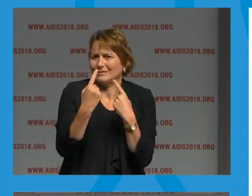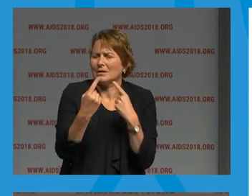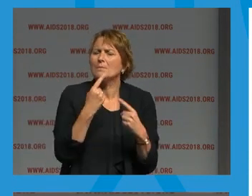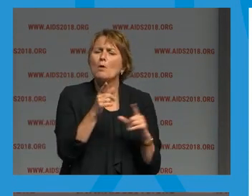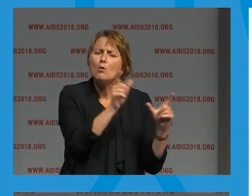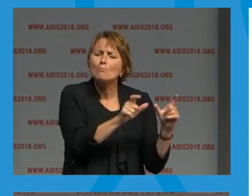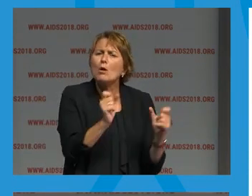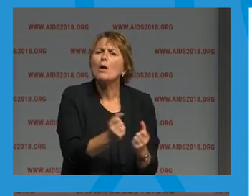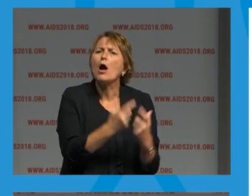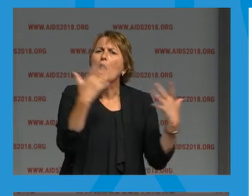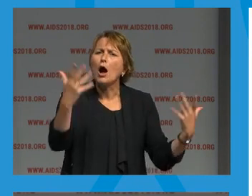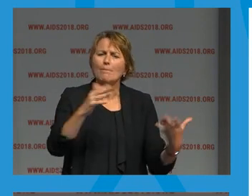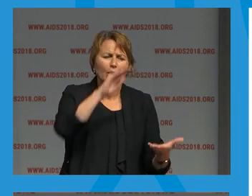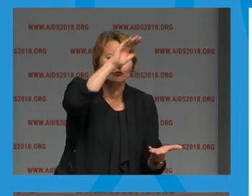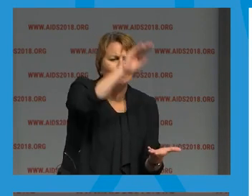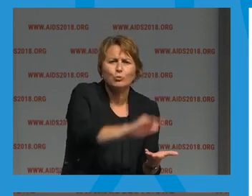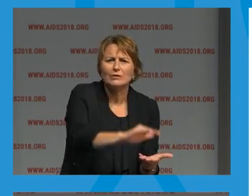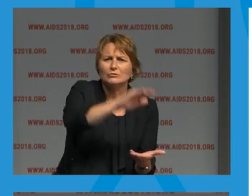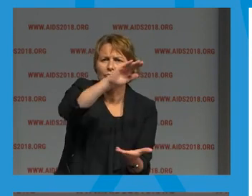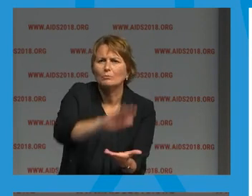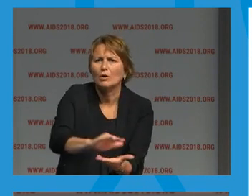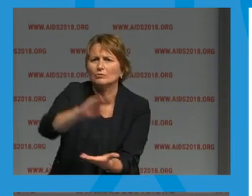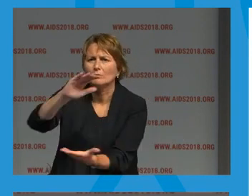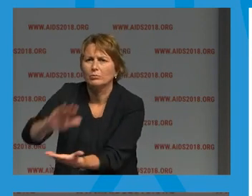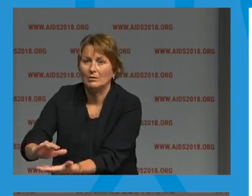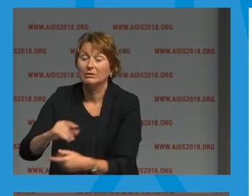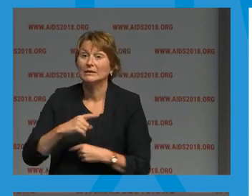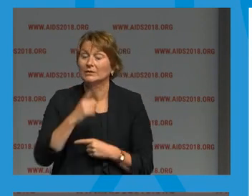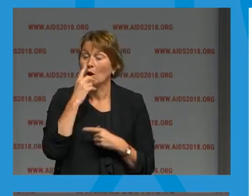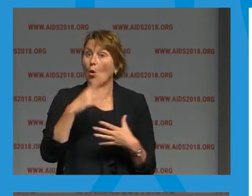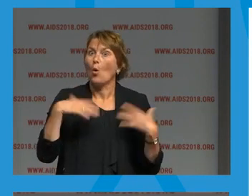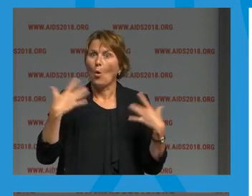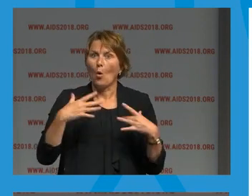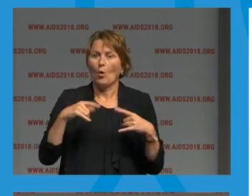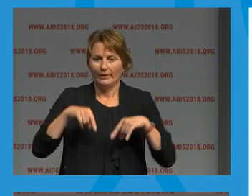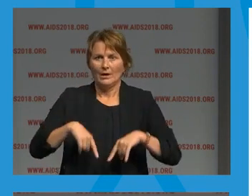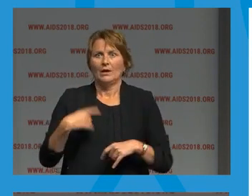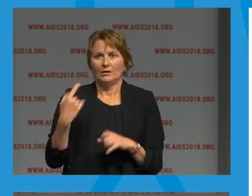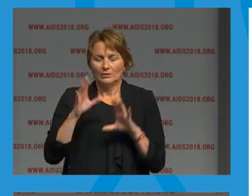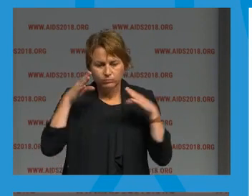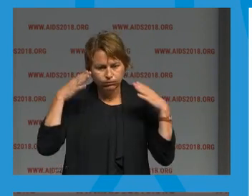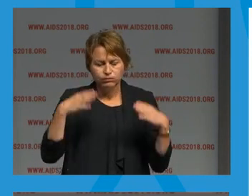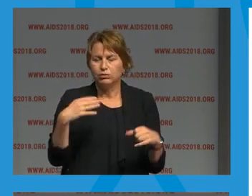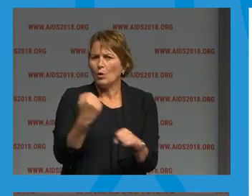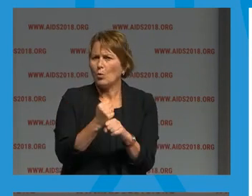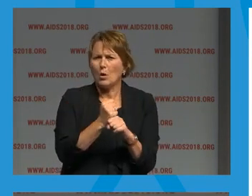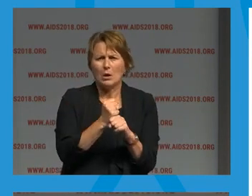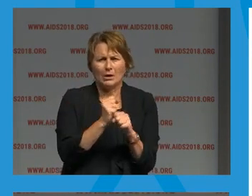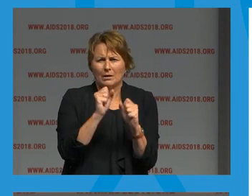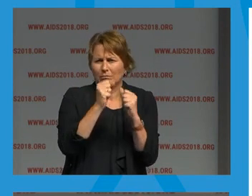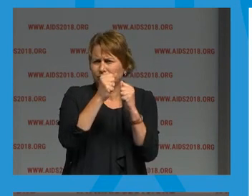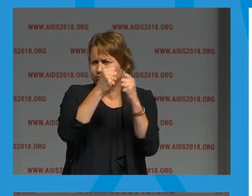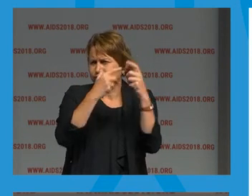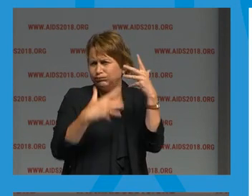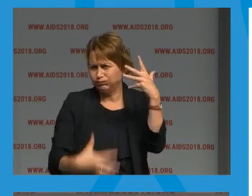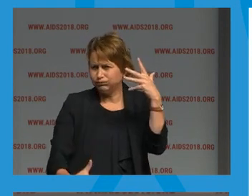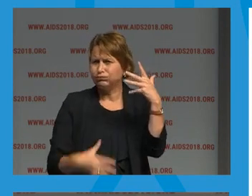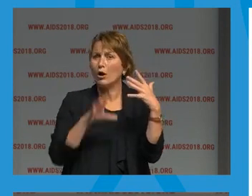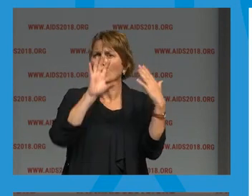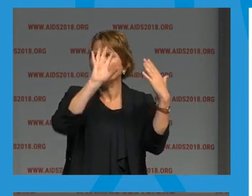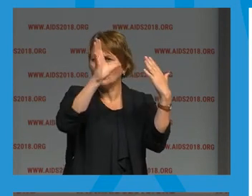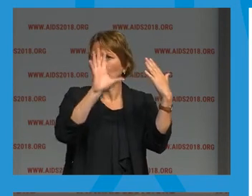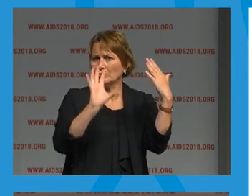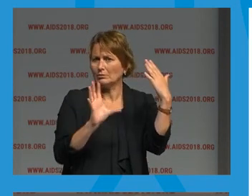level viral load suppression, showing the dramatic work that is ongoing in a whole series of countries and the work that is yet to be